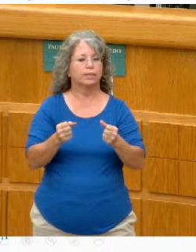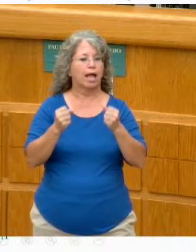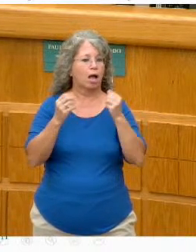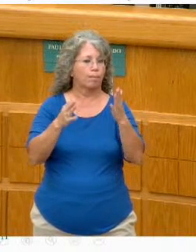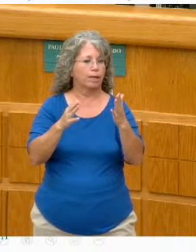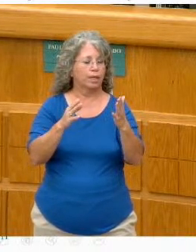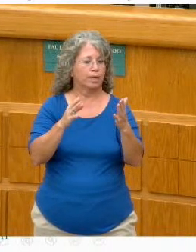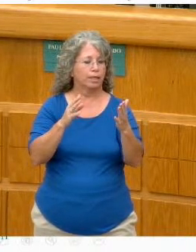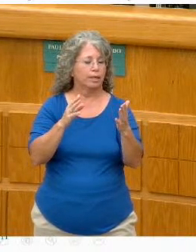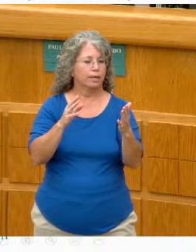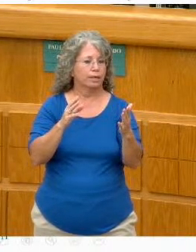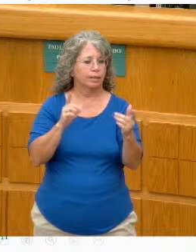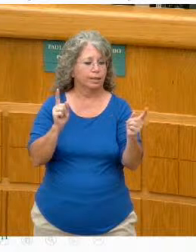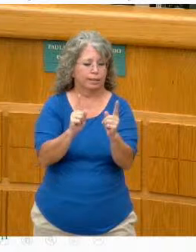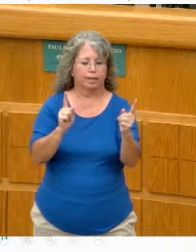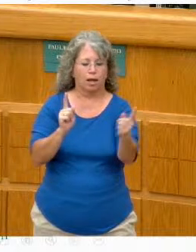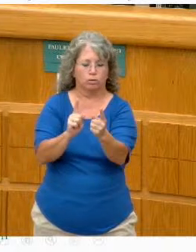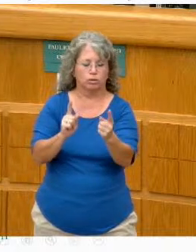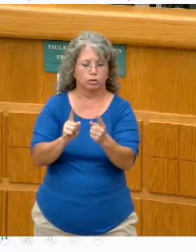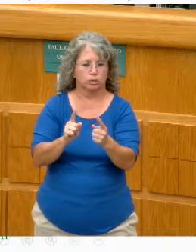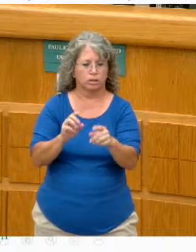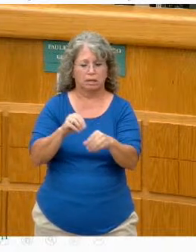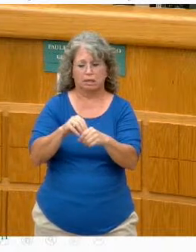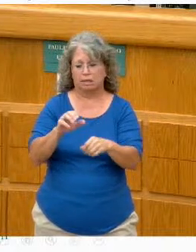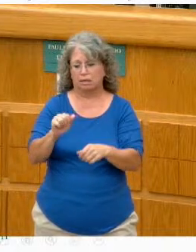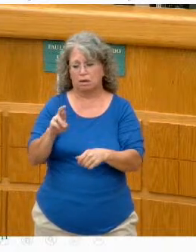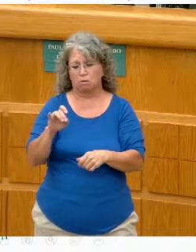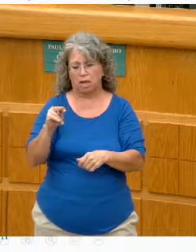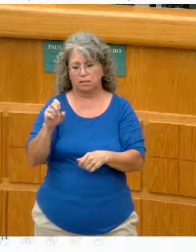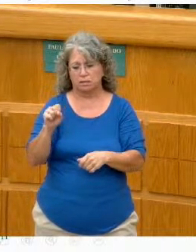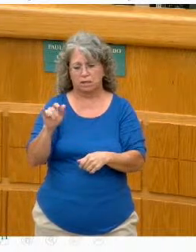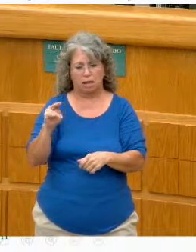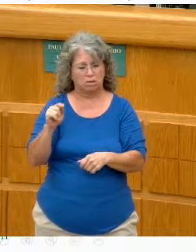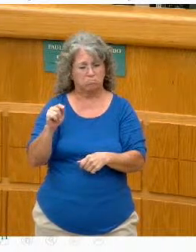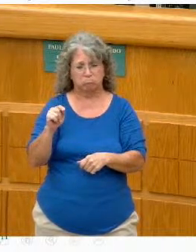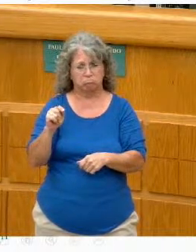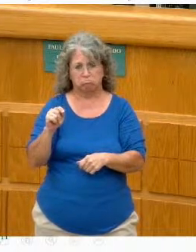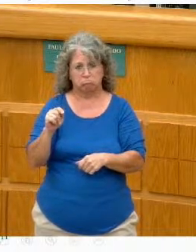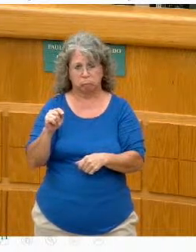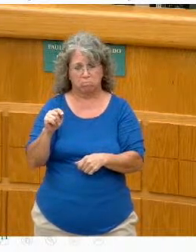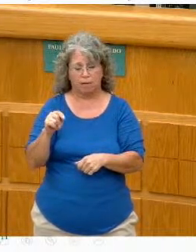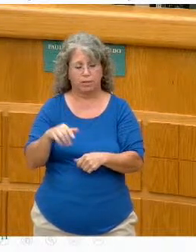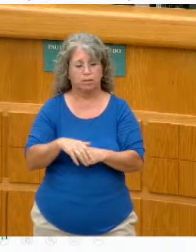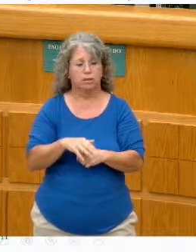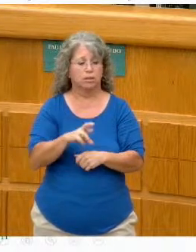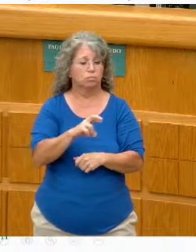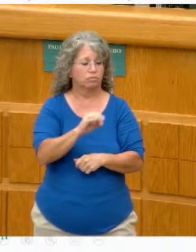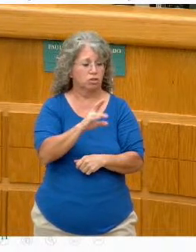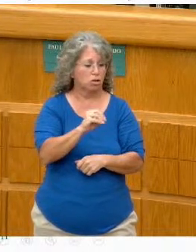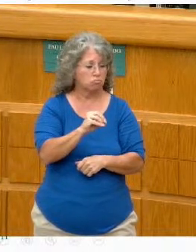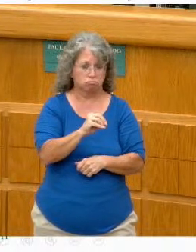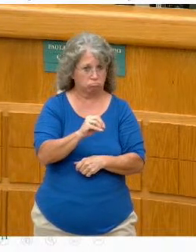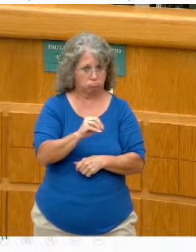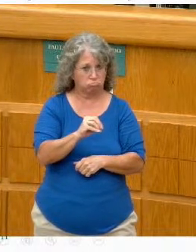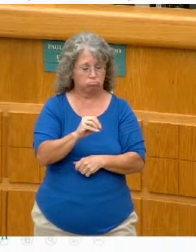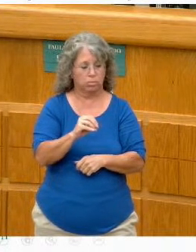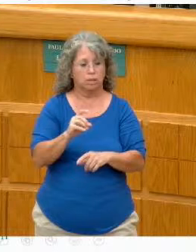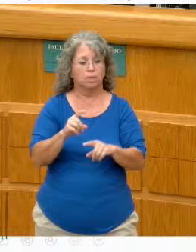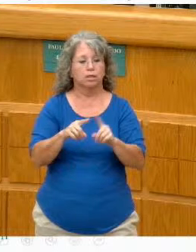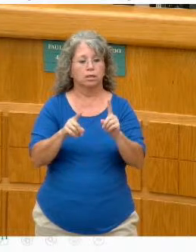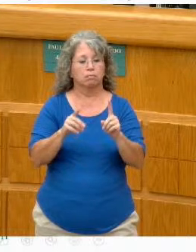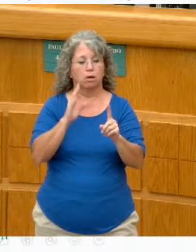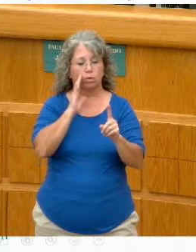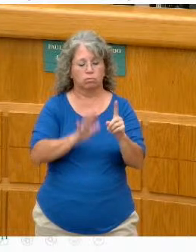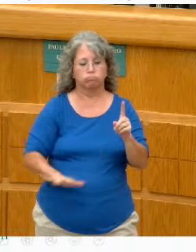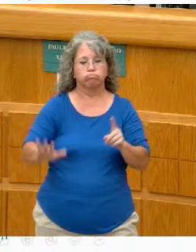we haven't been seeing an increase in the number of encounters. In Refugio, we haven't. Now, we know across the whole